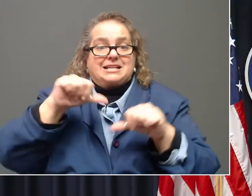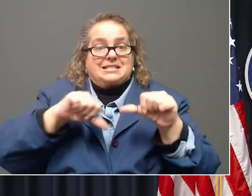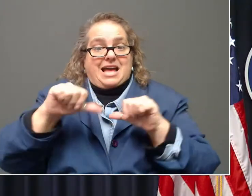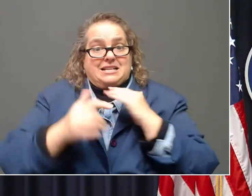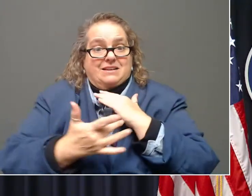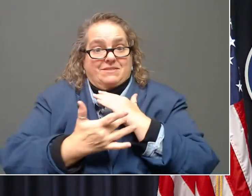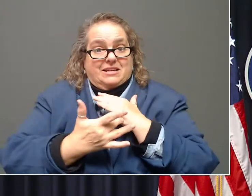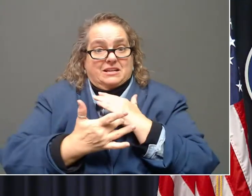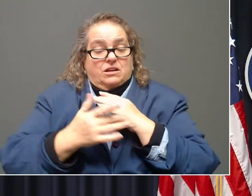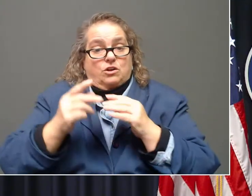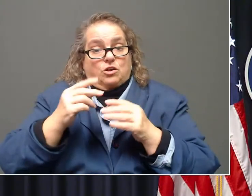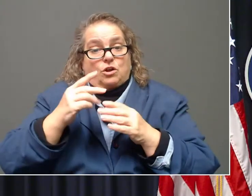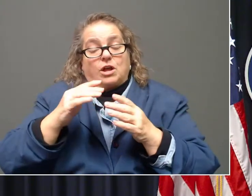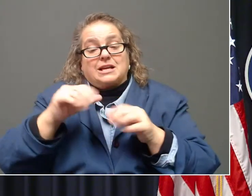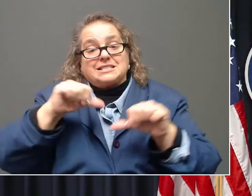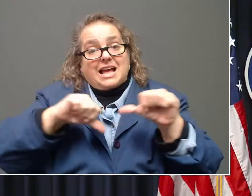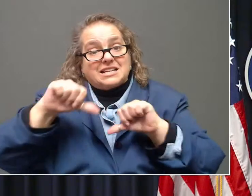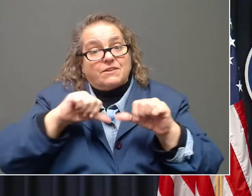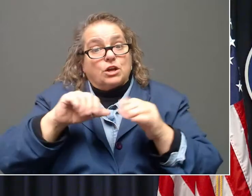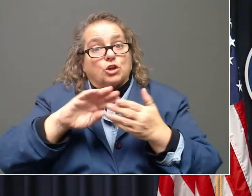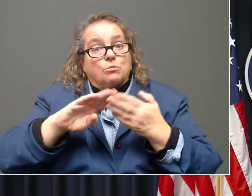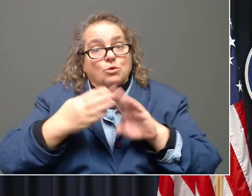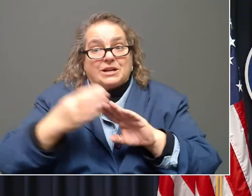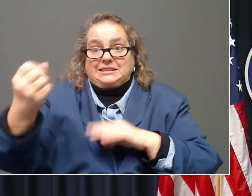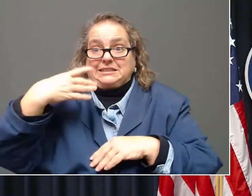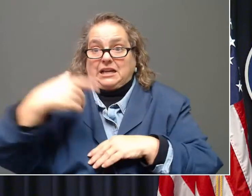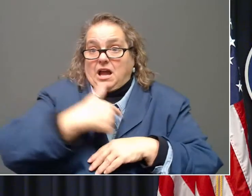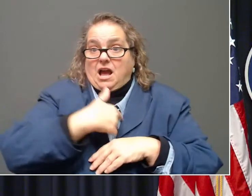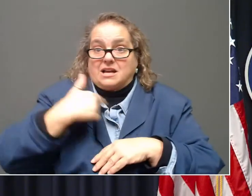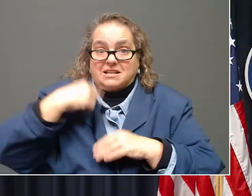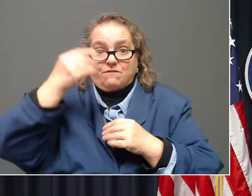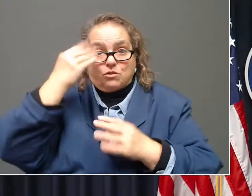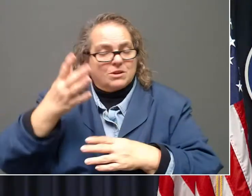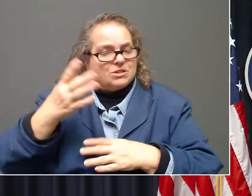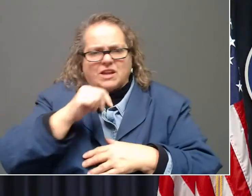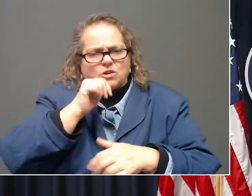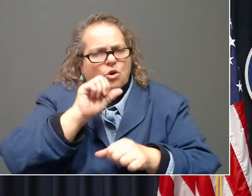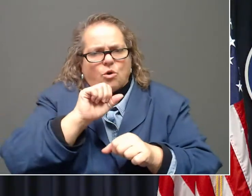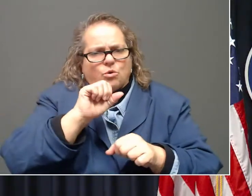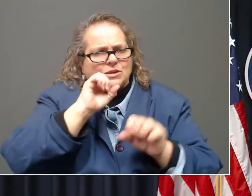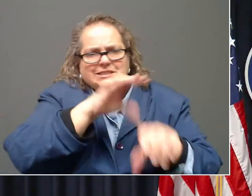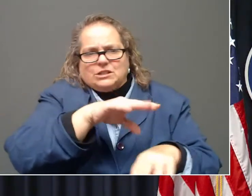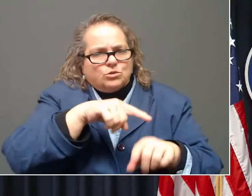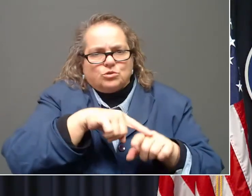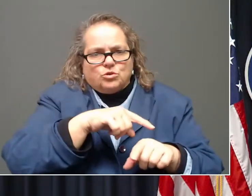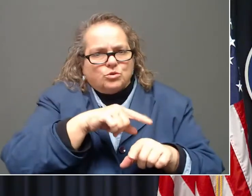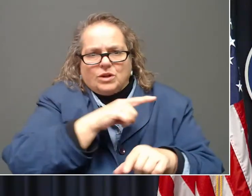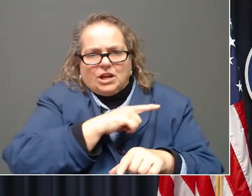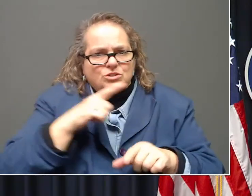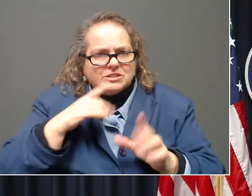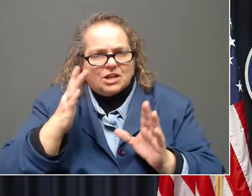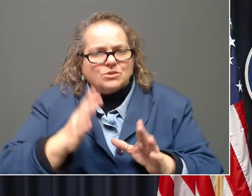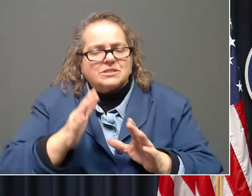extra freedom to do something that we need to do, even if it is unpopular. And I think that we've